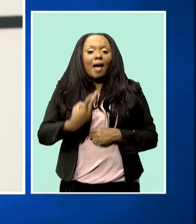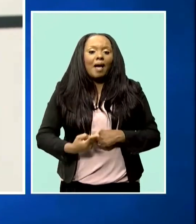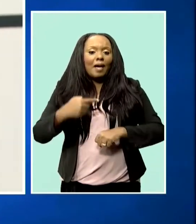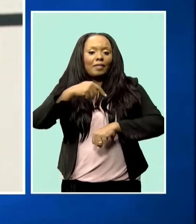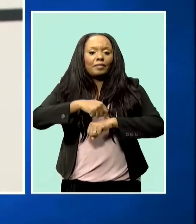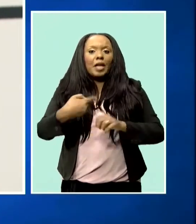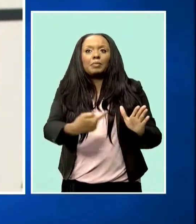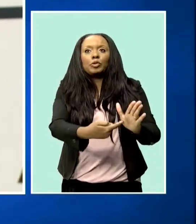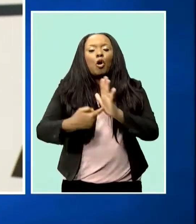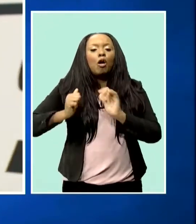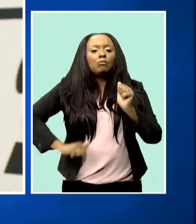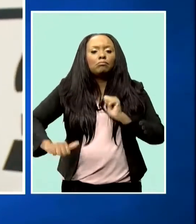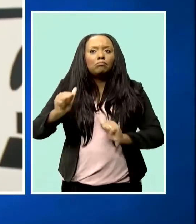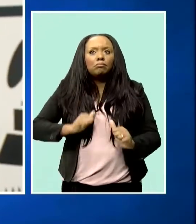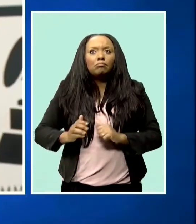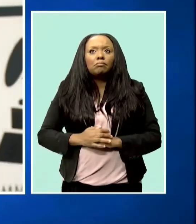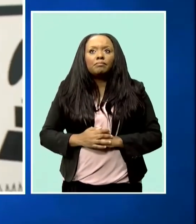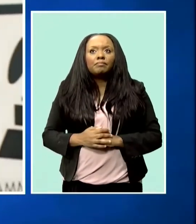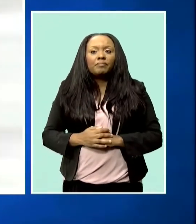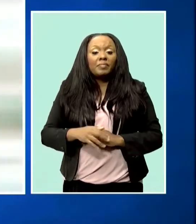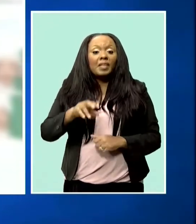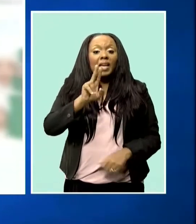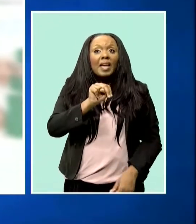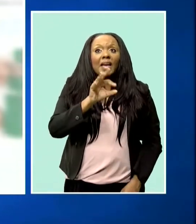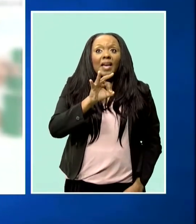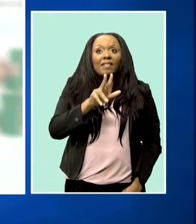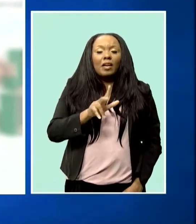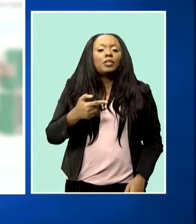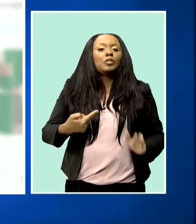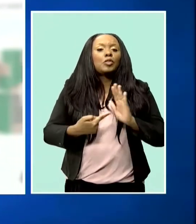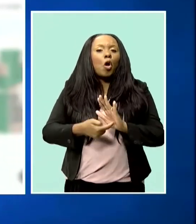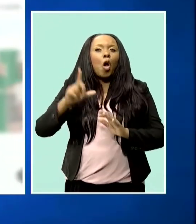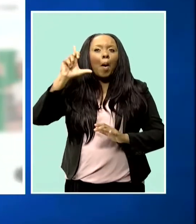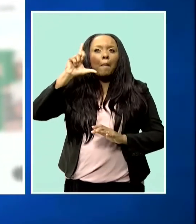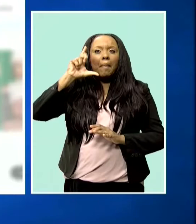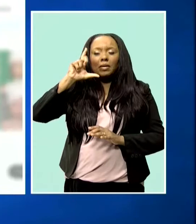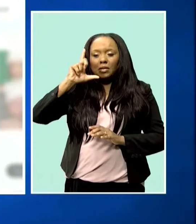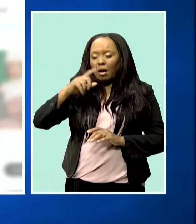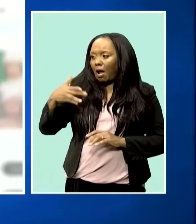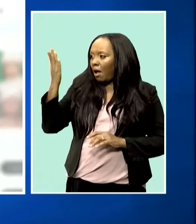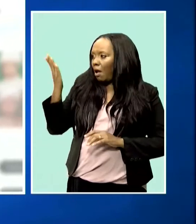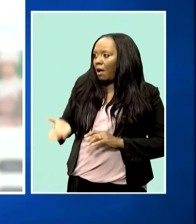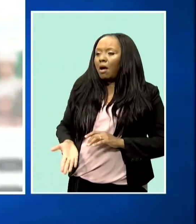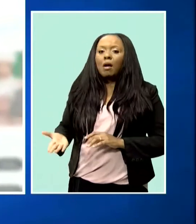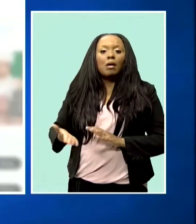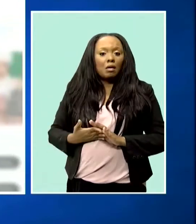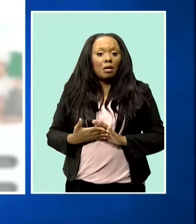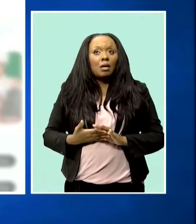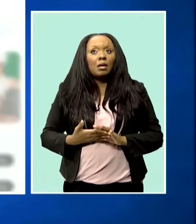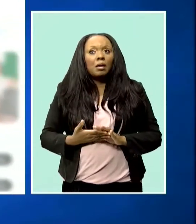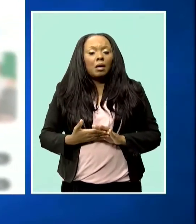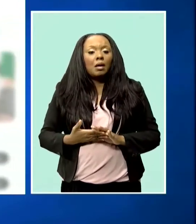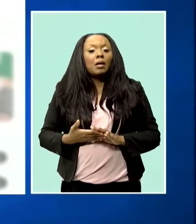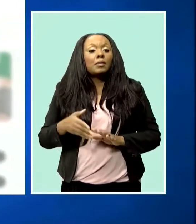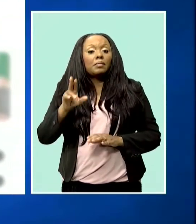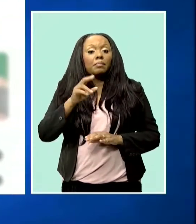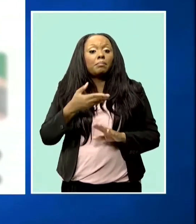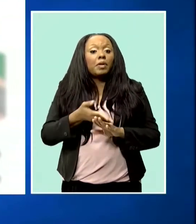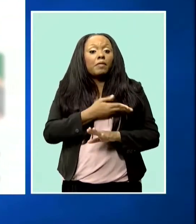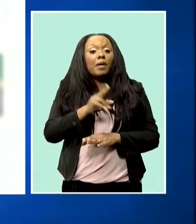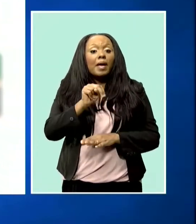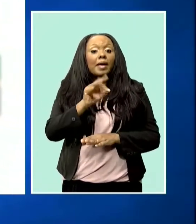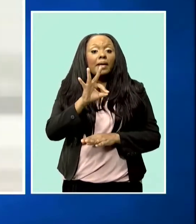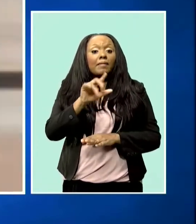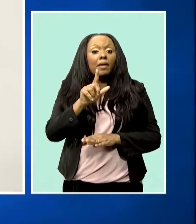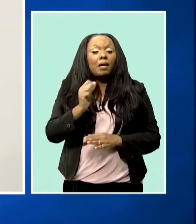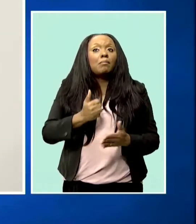headliner. The entertainer and the National Football League both tweeted a photo Sunday of her hand holding a football before the NFL confirmed the news